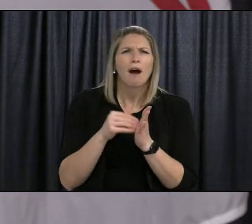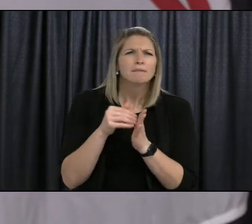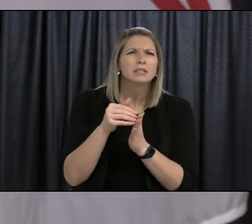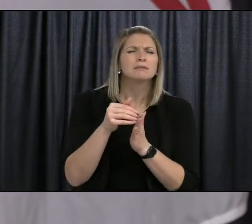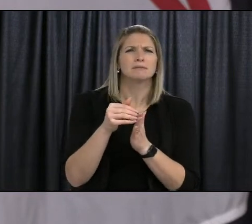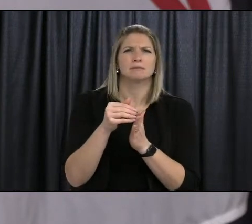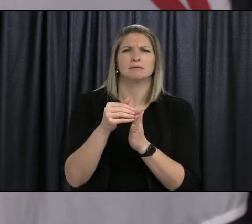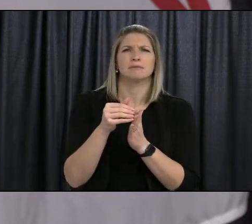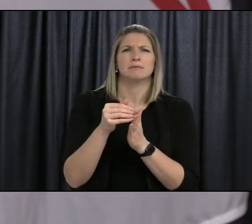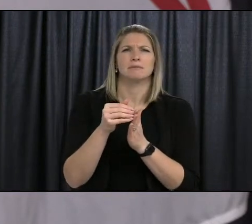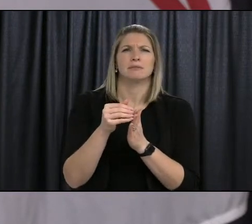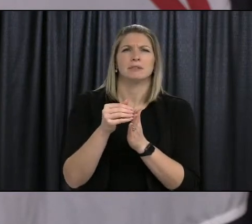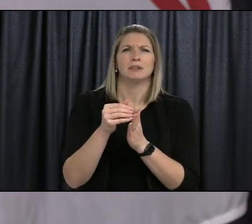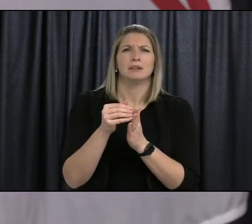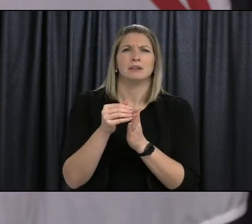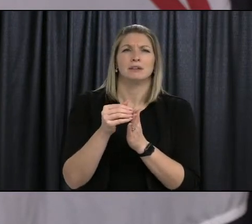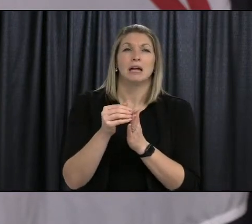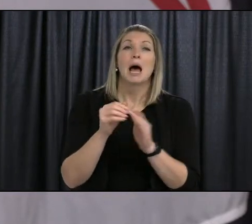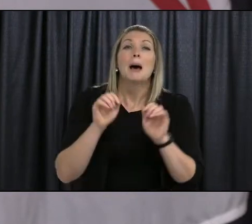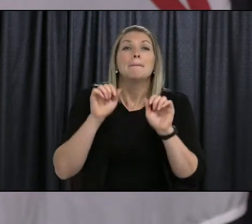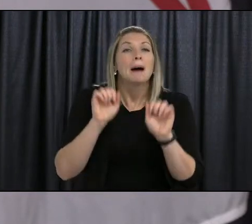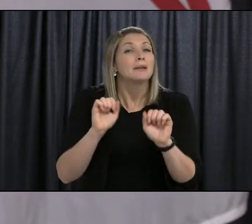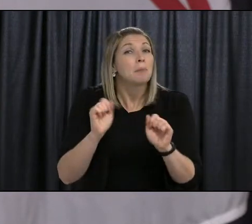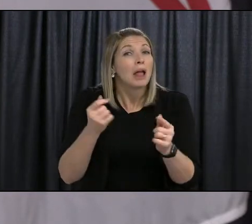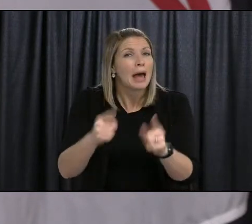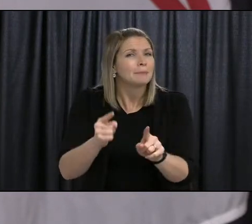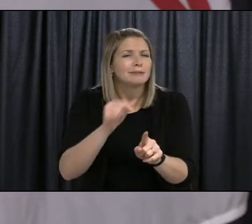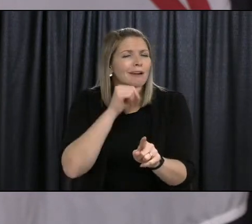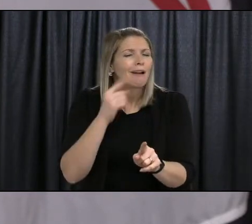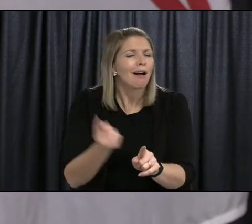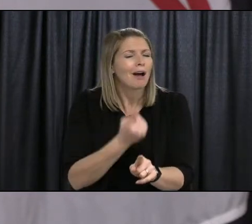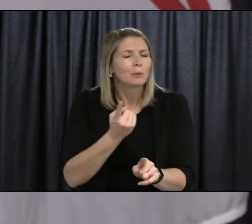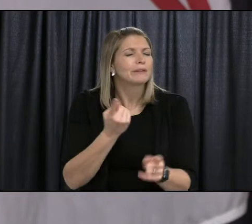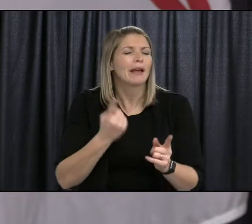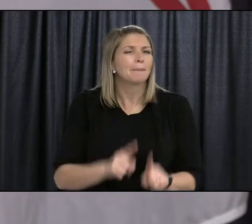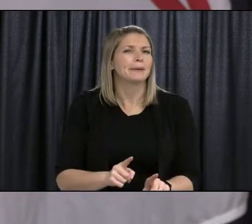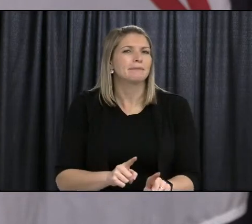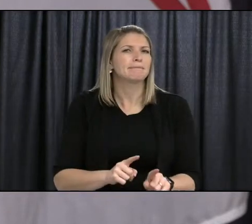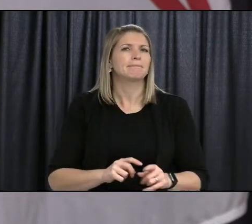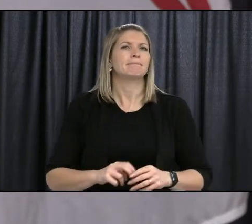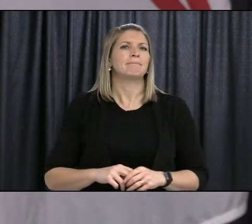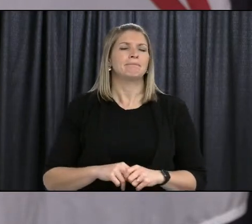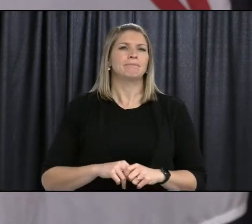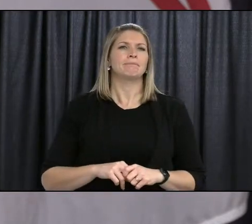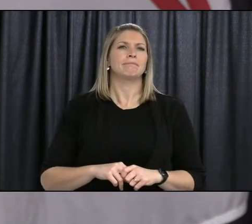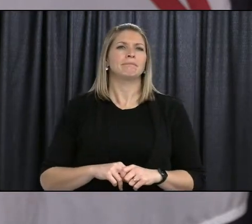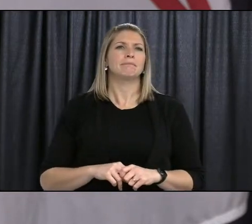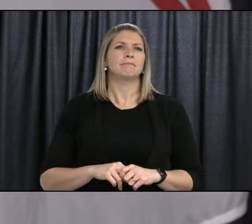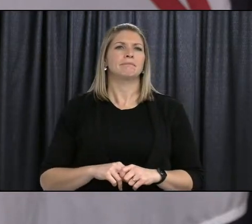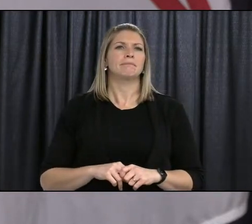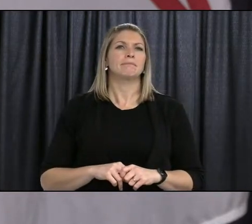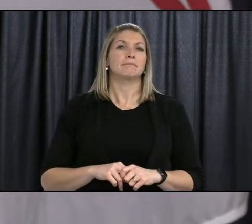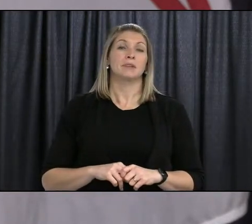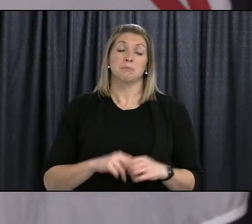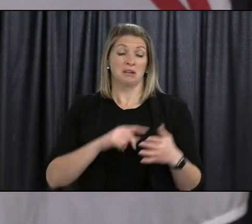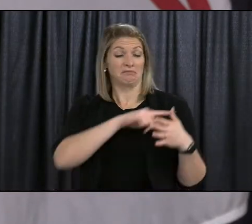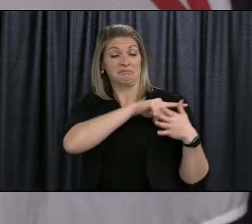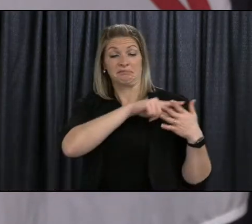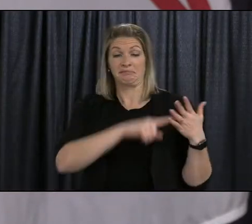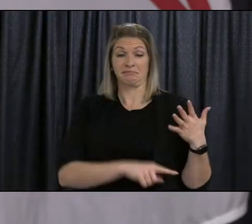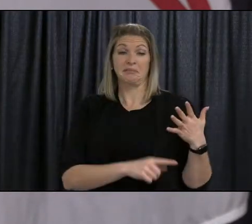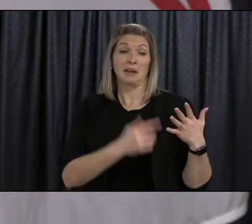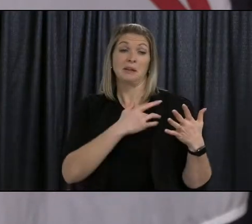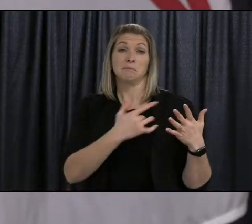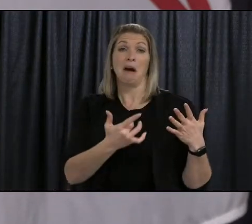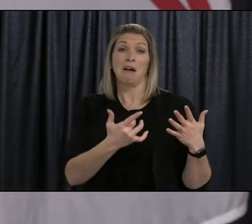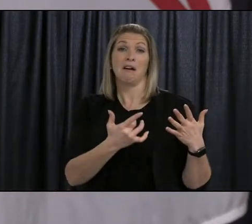a potential side effect of this vaccine. But all of these things generally mean that your